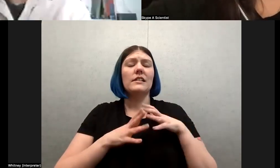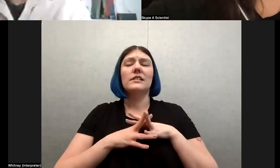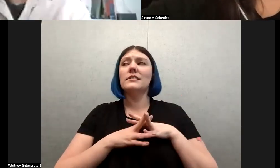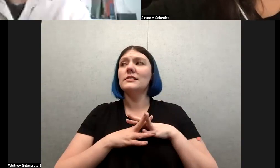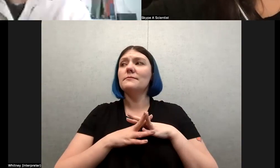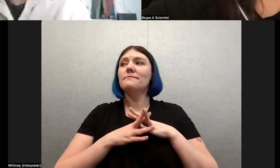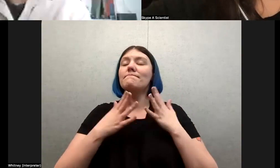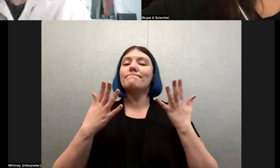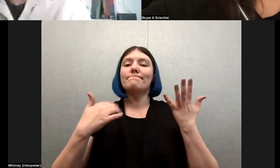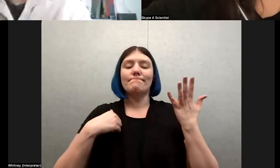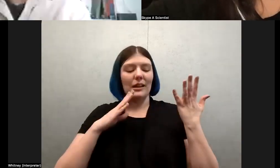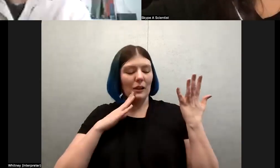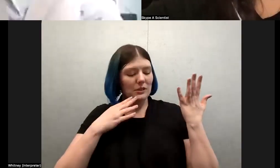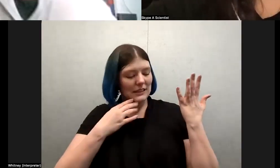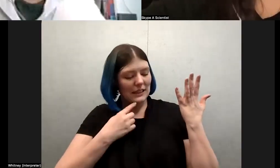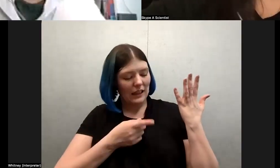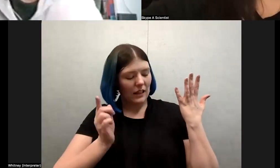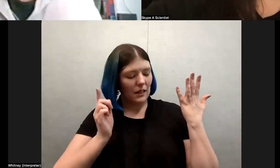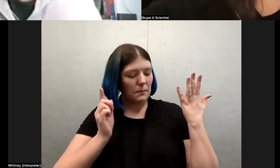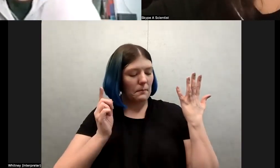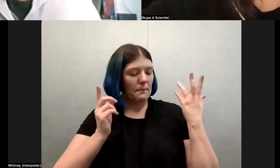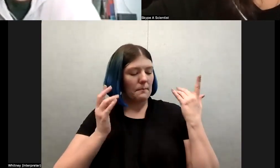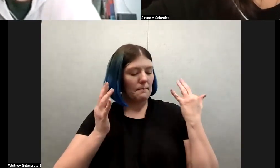I would say